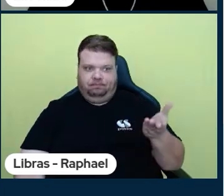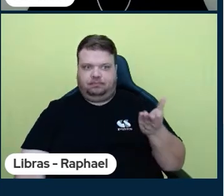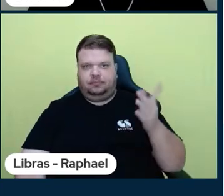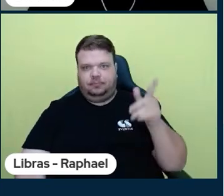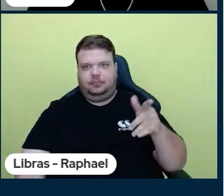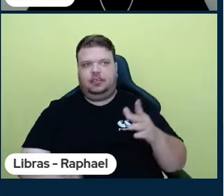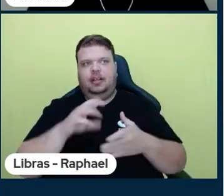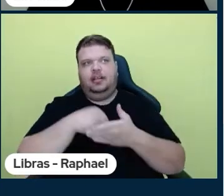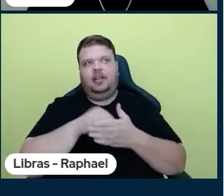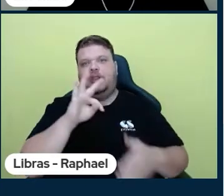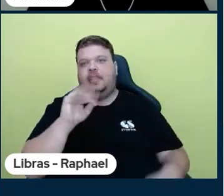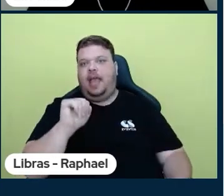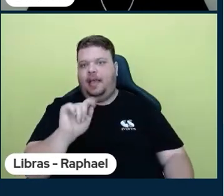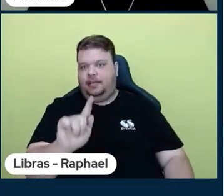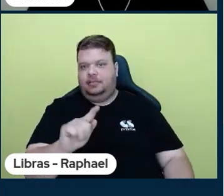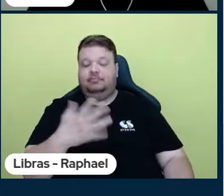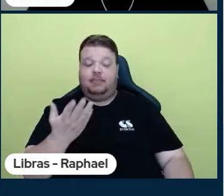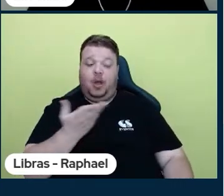to a blog,